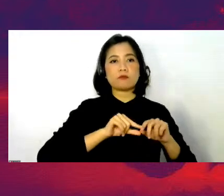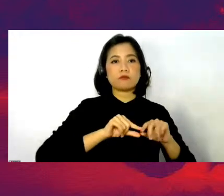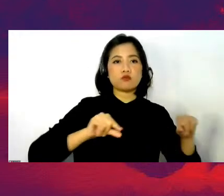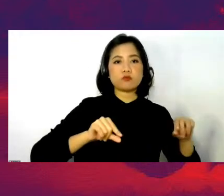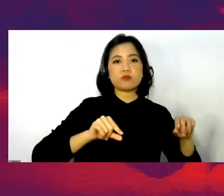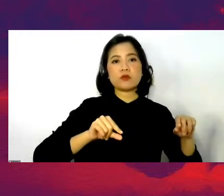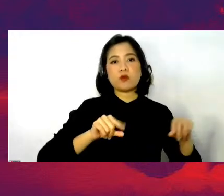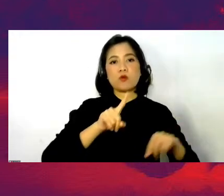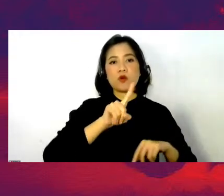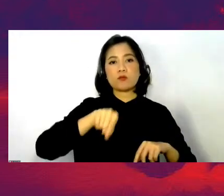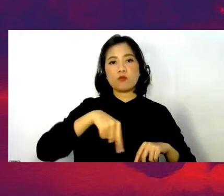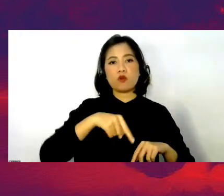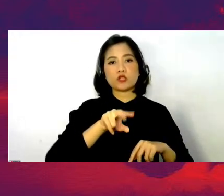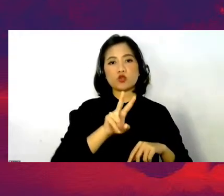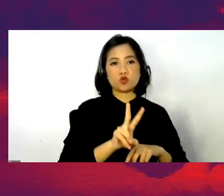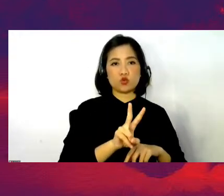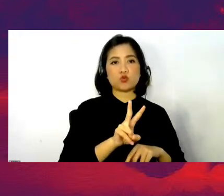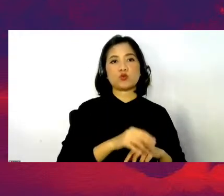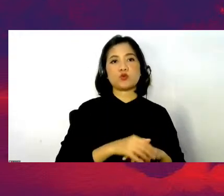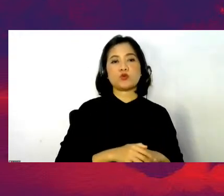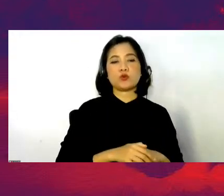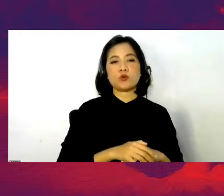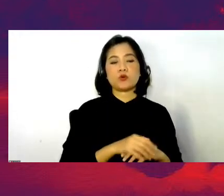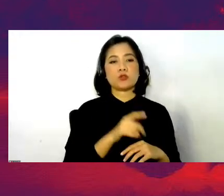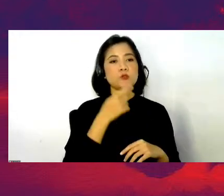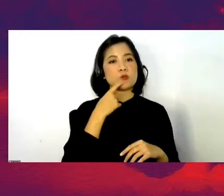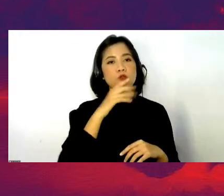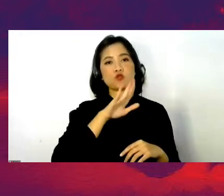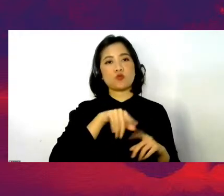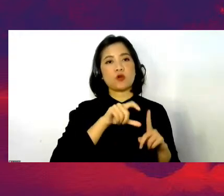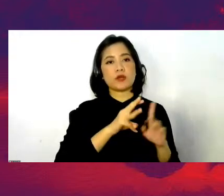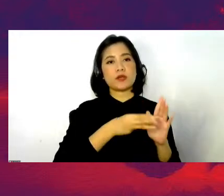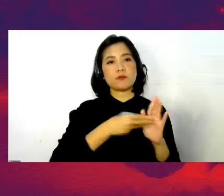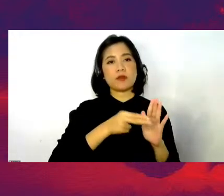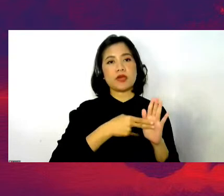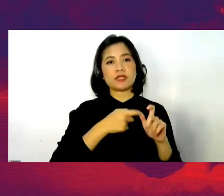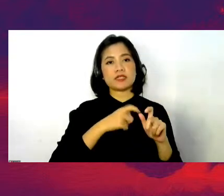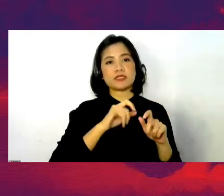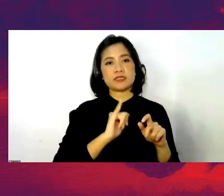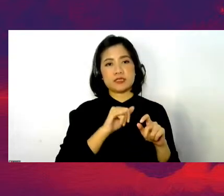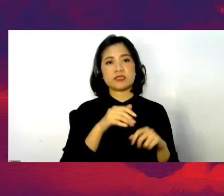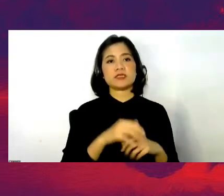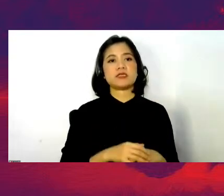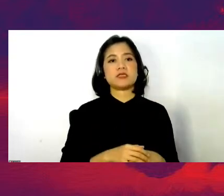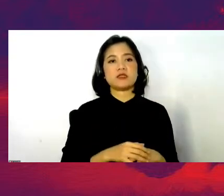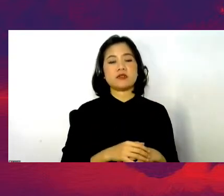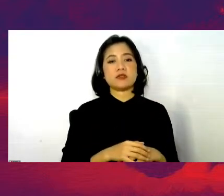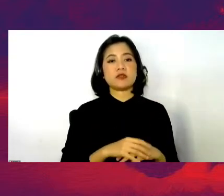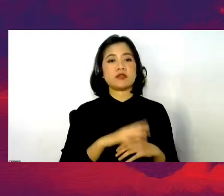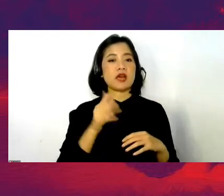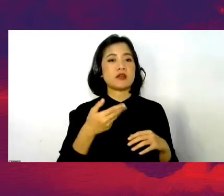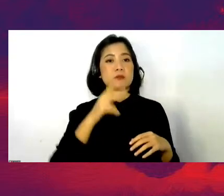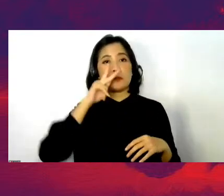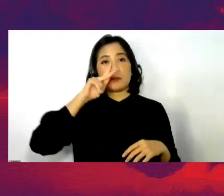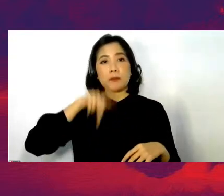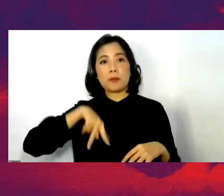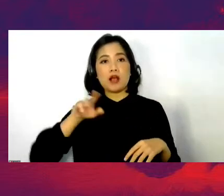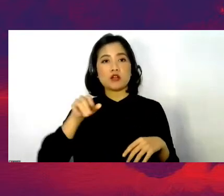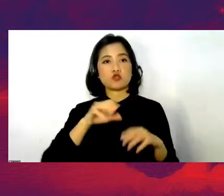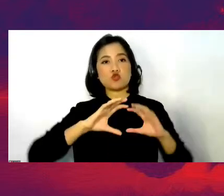FGT. And it's a generalization directly from the FGT. And if you had